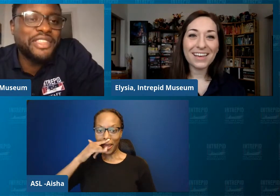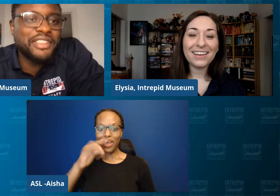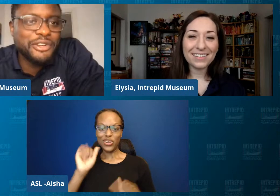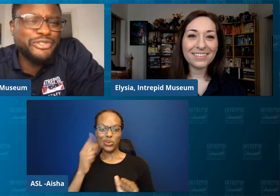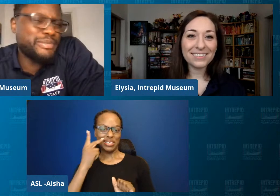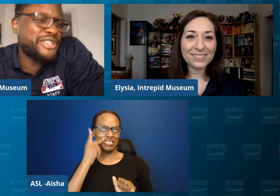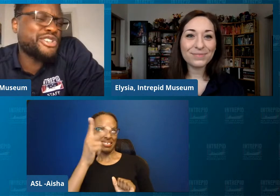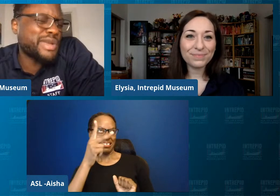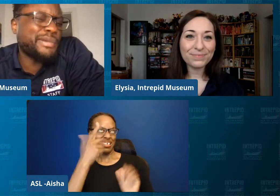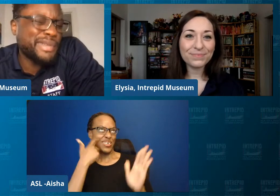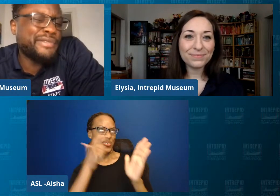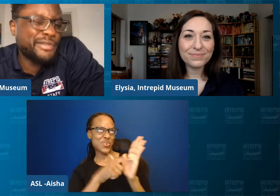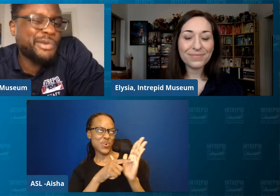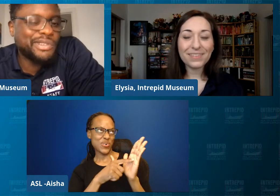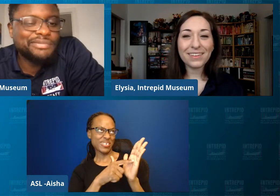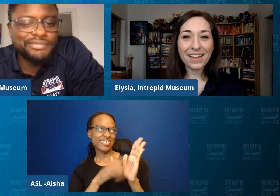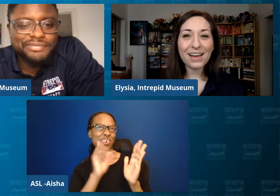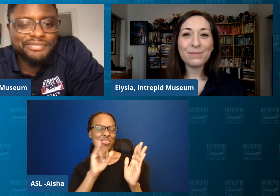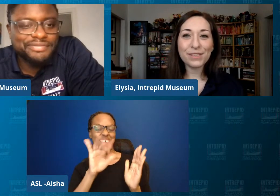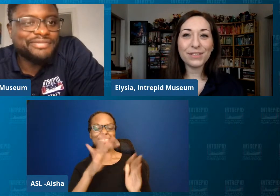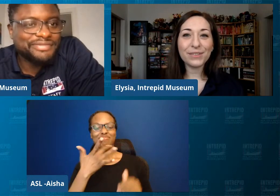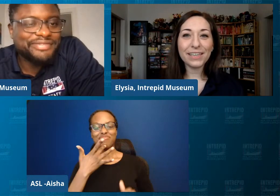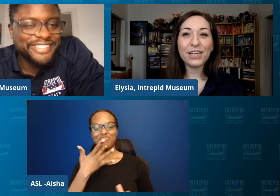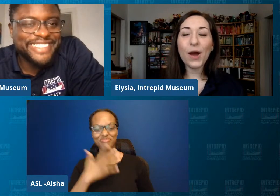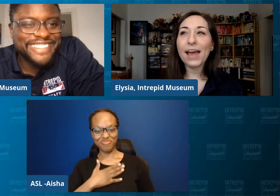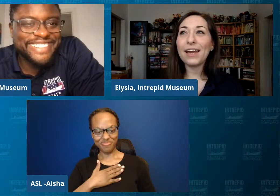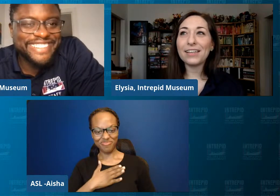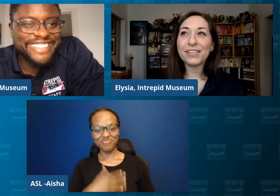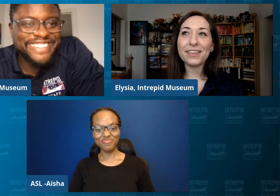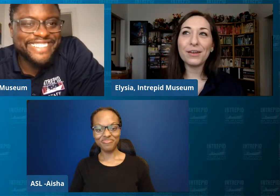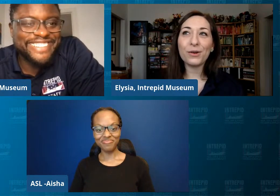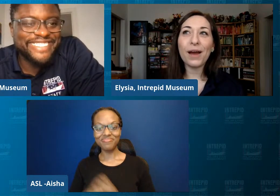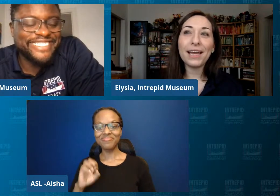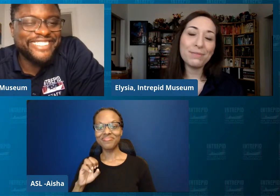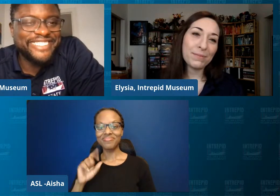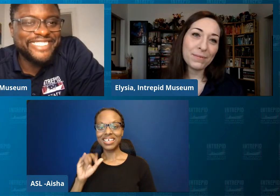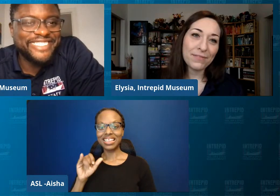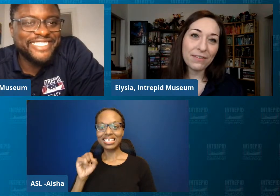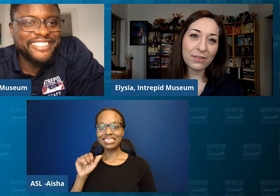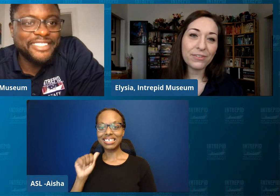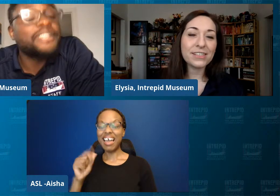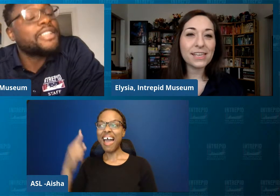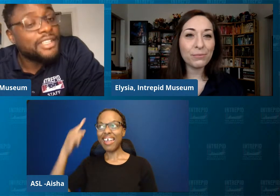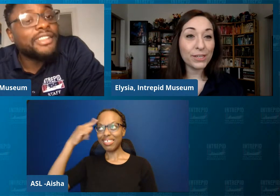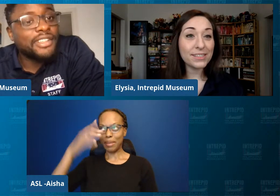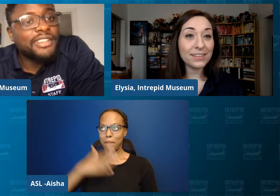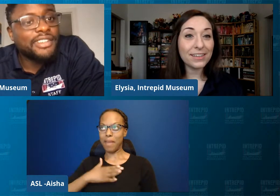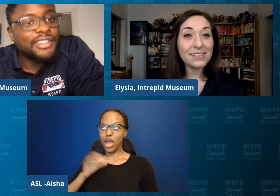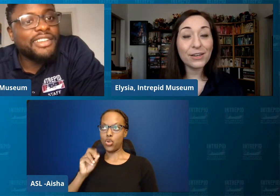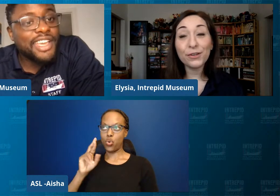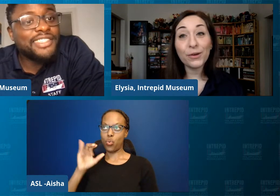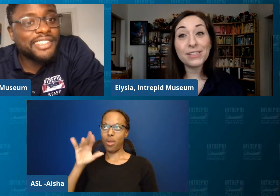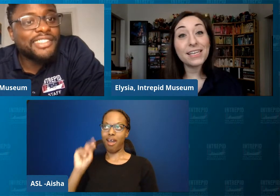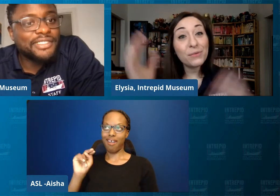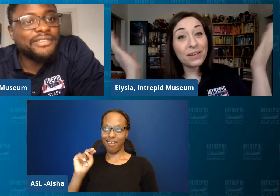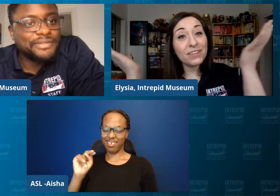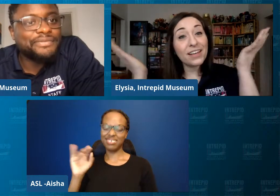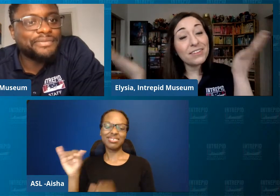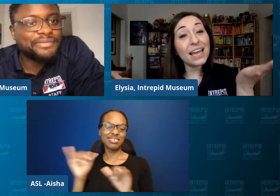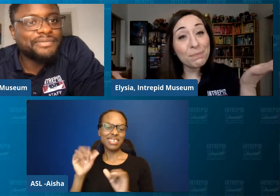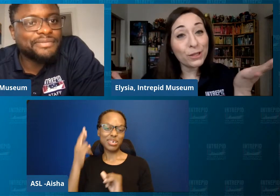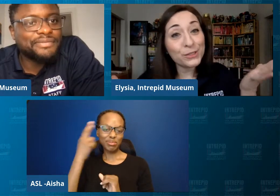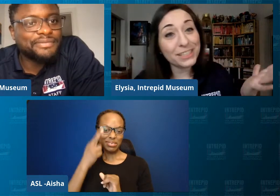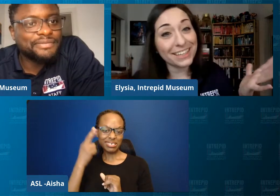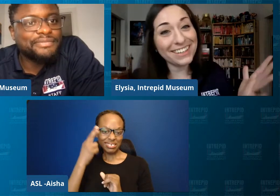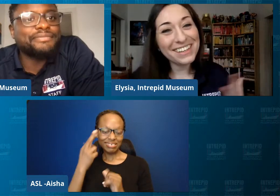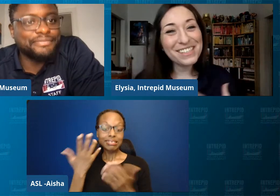find. So I think Ursa Major is probably my favorite one. Absolutely. You know, I actually think Orion might be my favorite for the same reason, because here in New York City, we have a lot